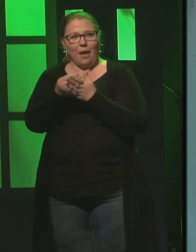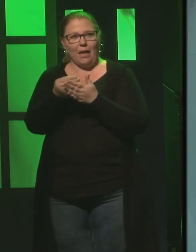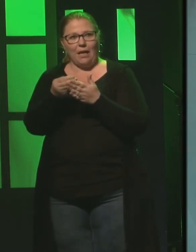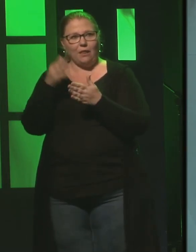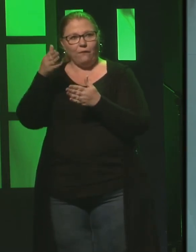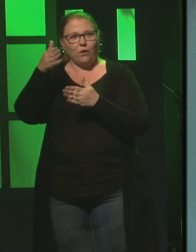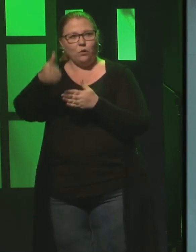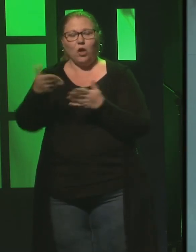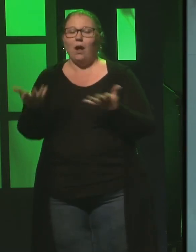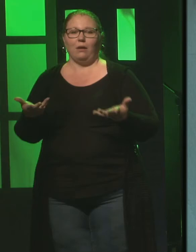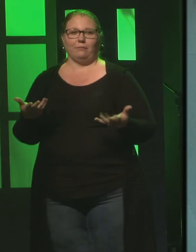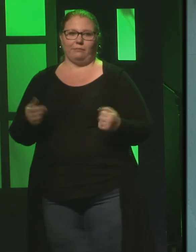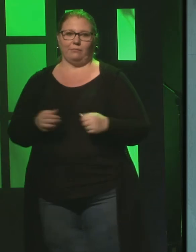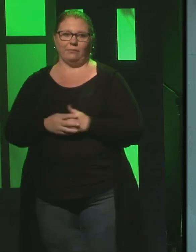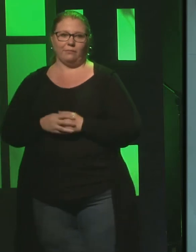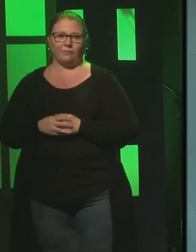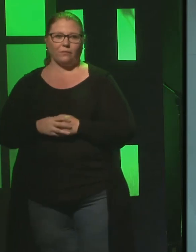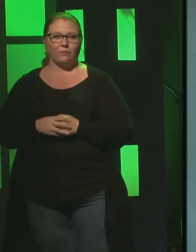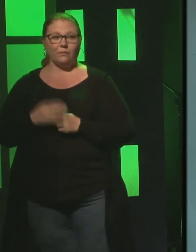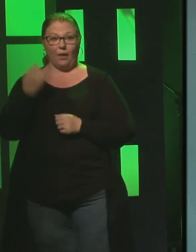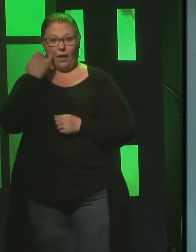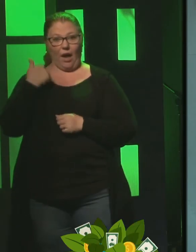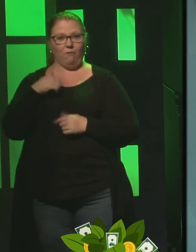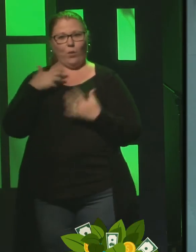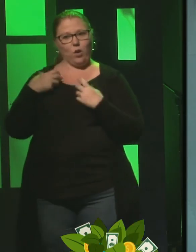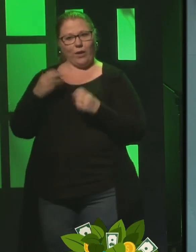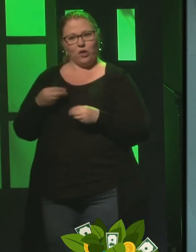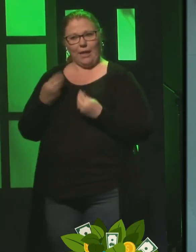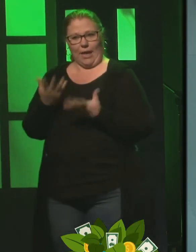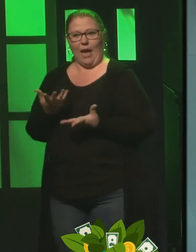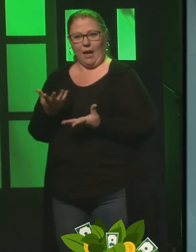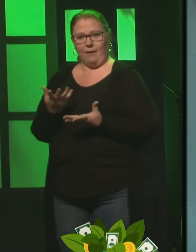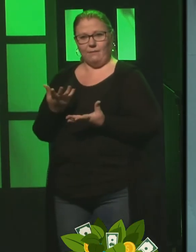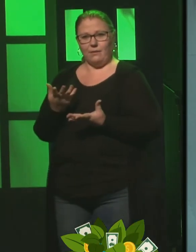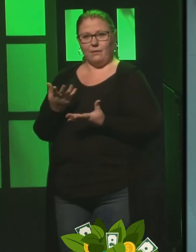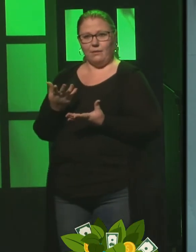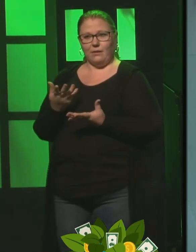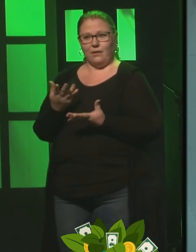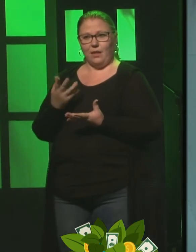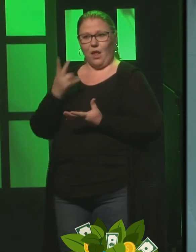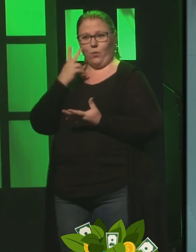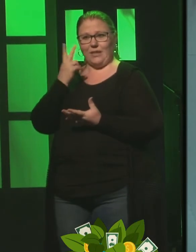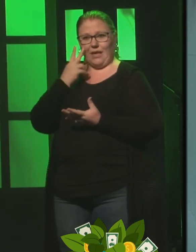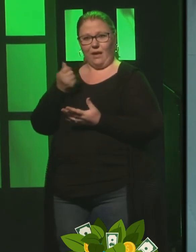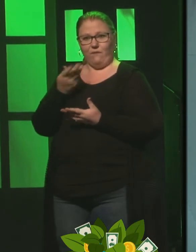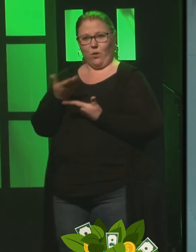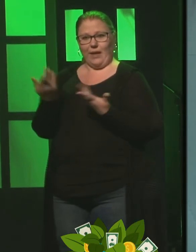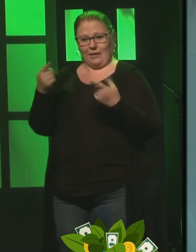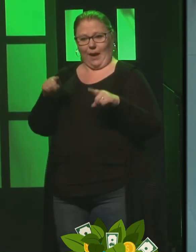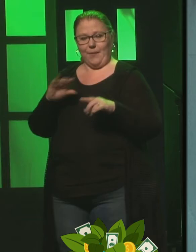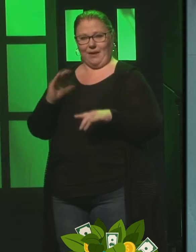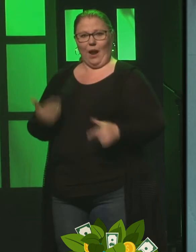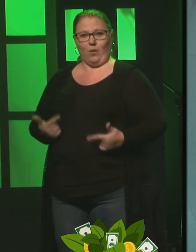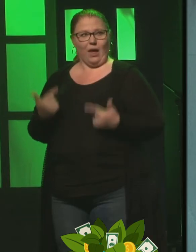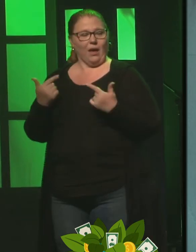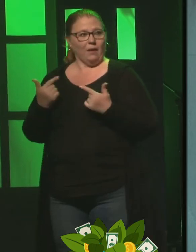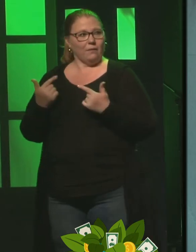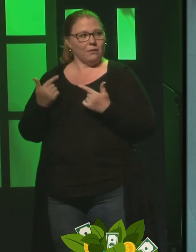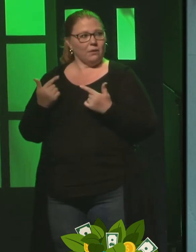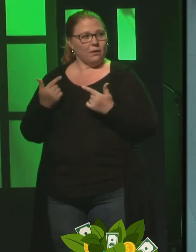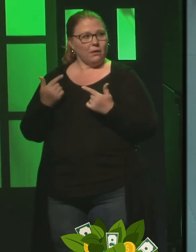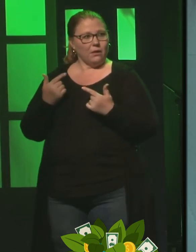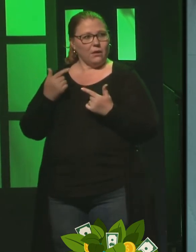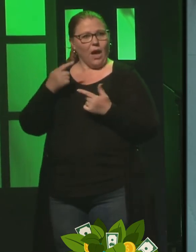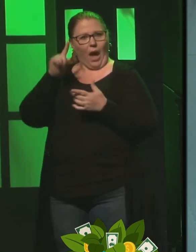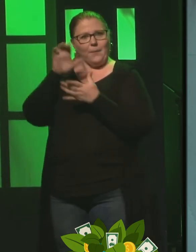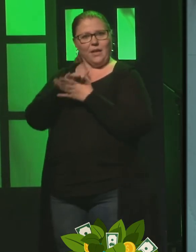it? Now, here's the thing. If we courageously give, we're gonna see a couple of things happen in our lives. Like this, I believe true.